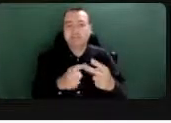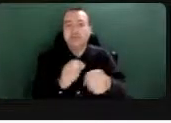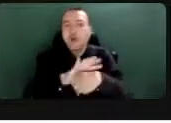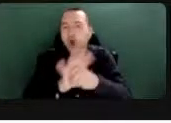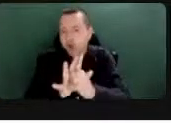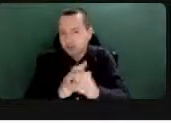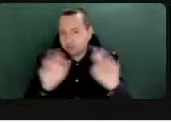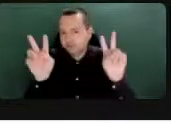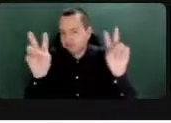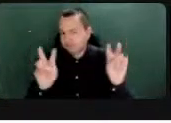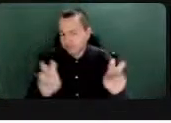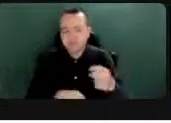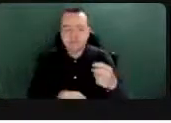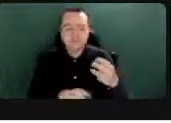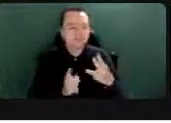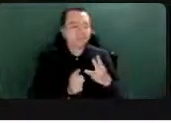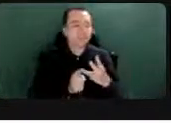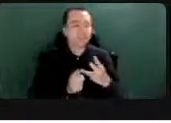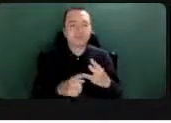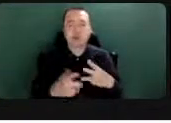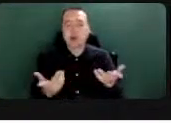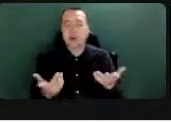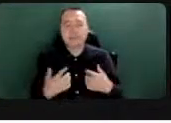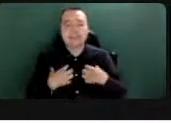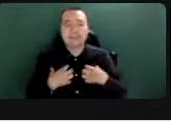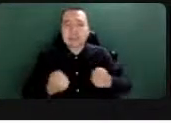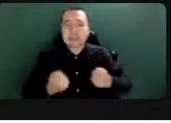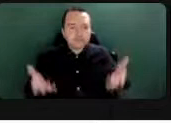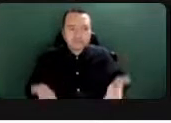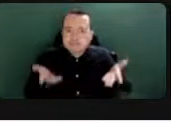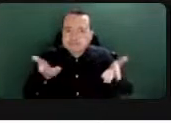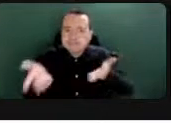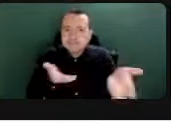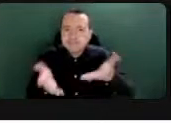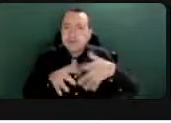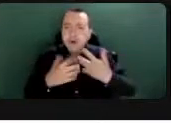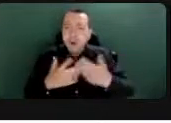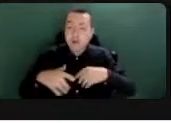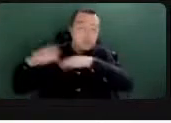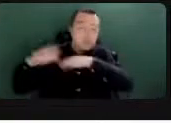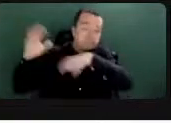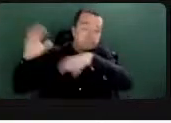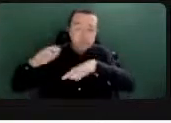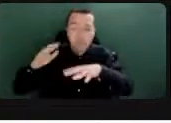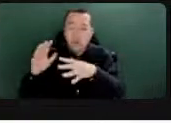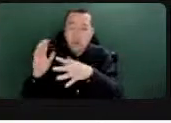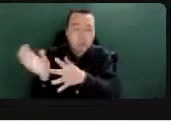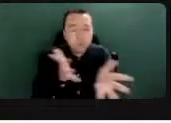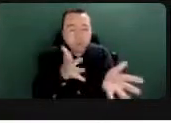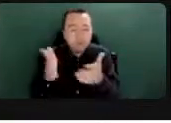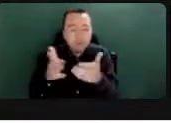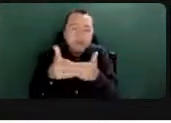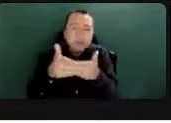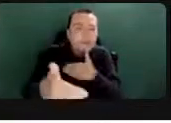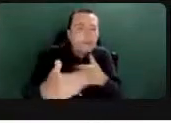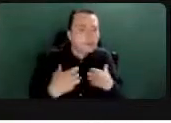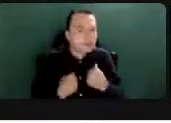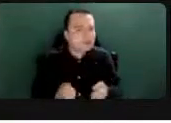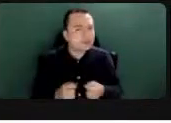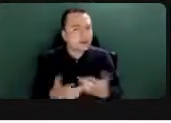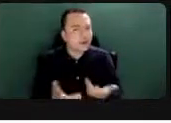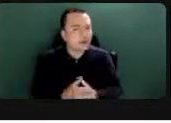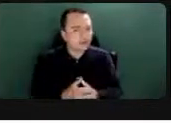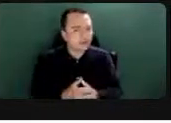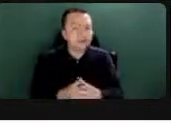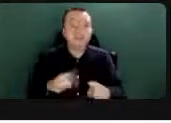windstorm. We added the ability to put a portal, to put a screen, a window on other websites